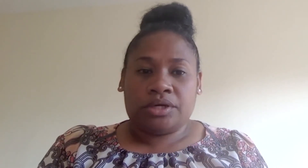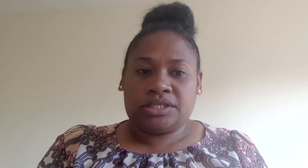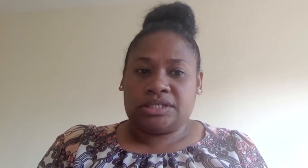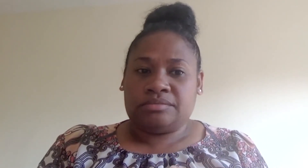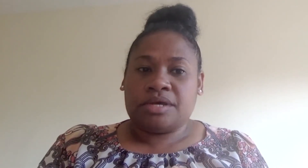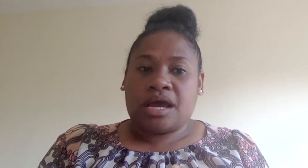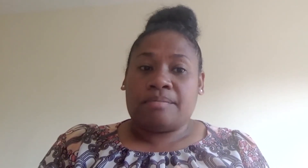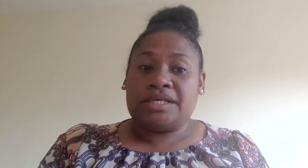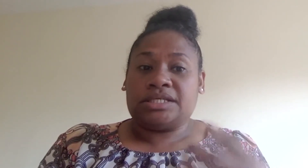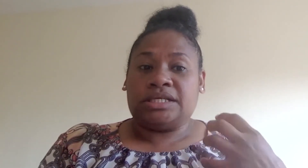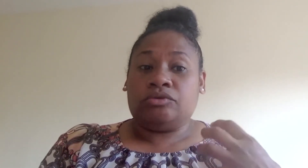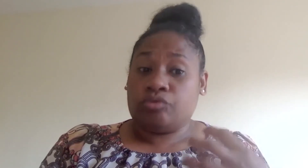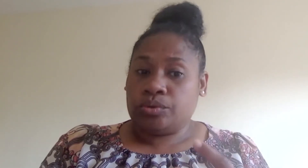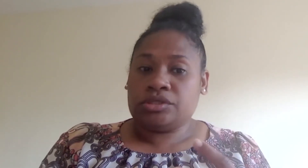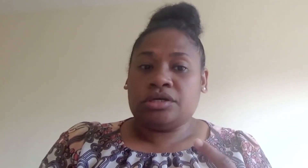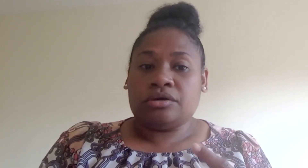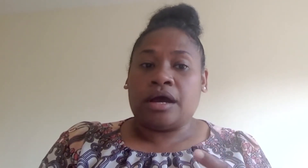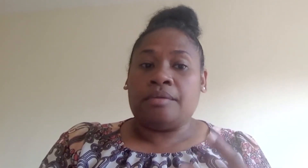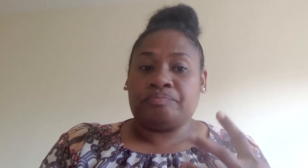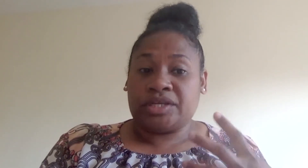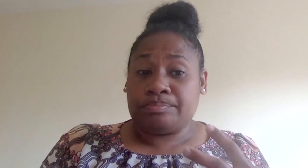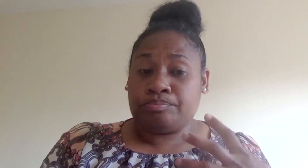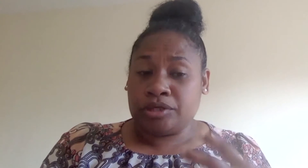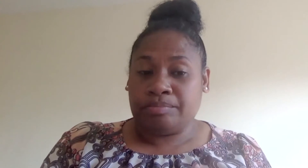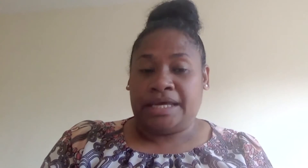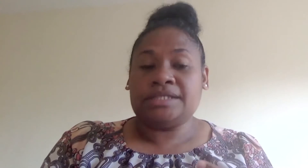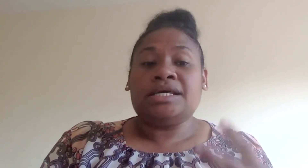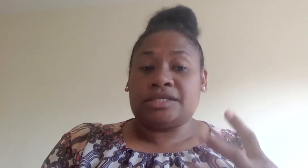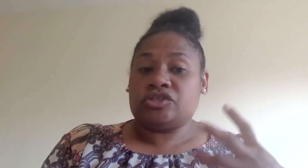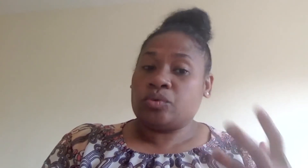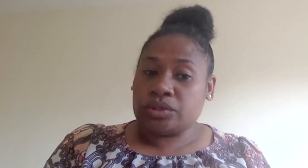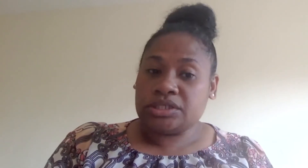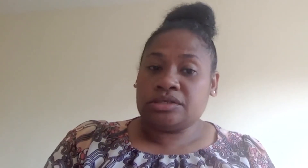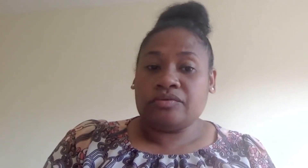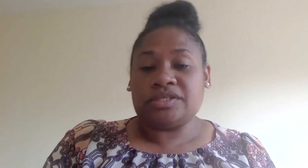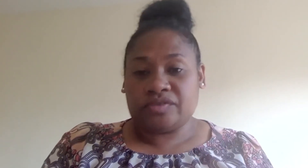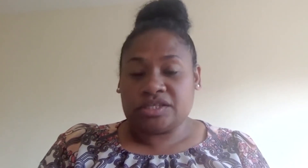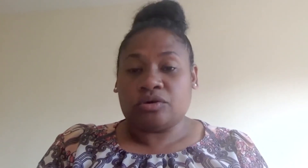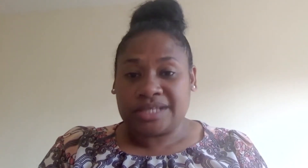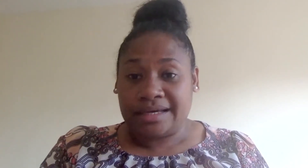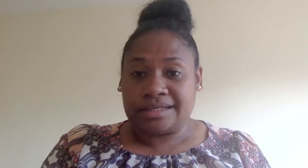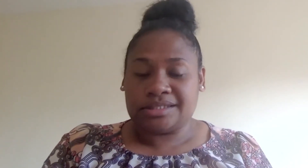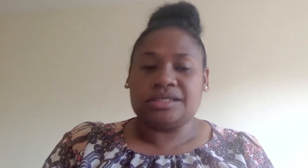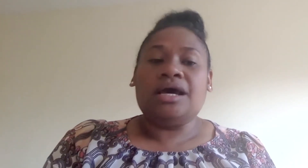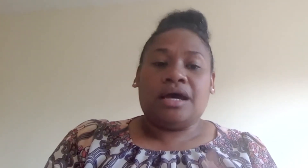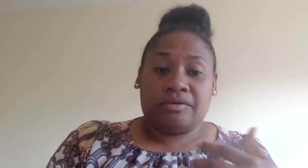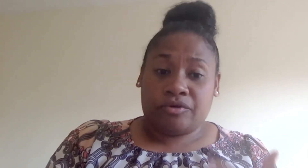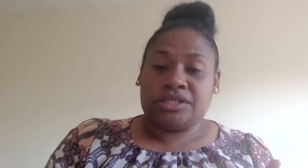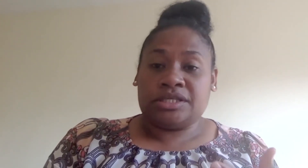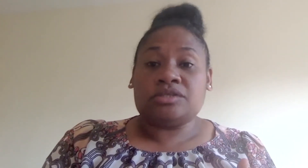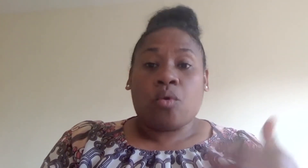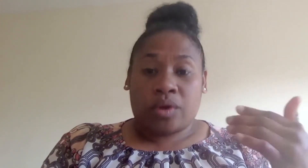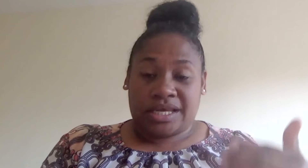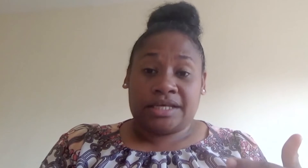or quota system are basically rules that are put in place, such as quotas, reserve seats, or targets. Now,